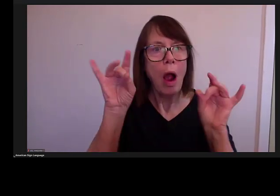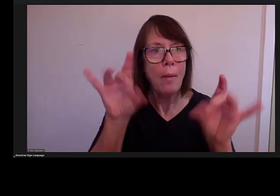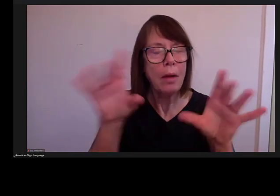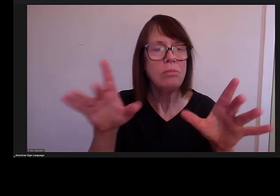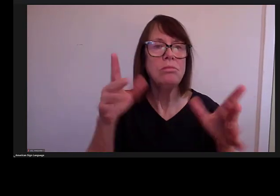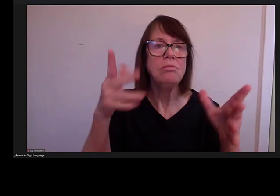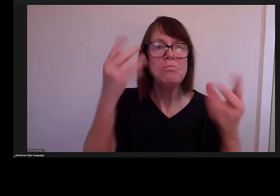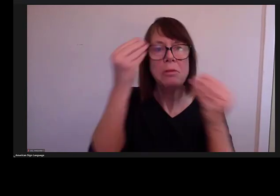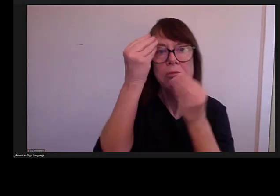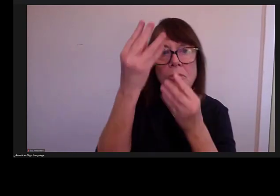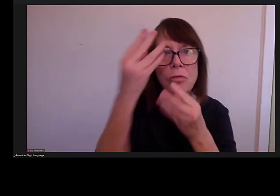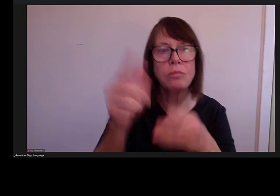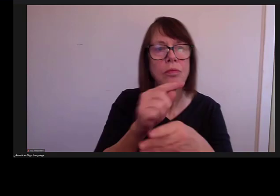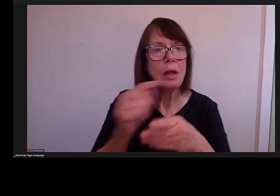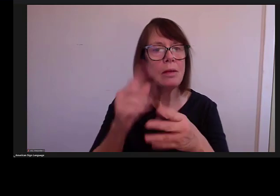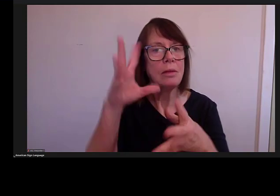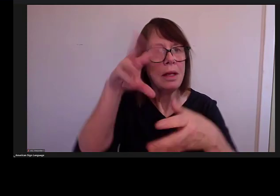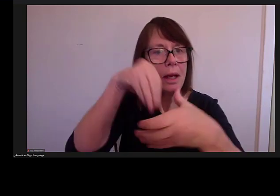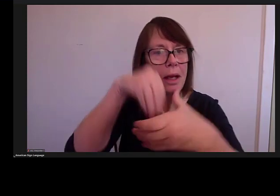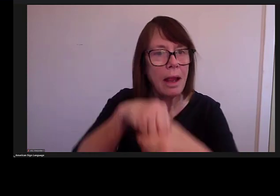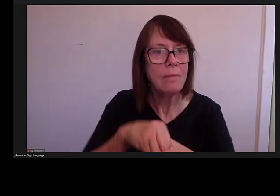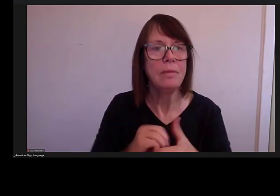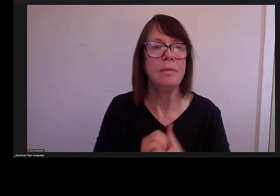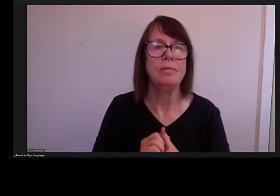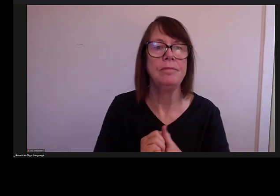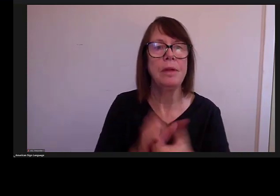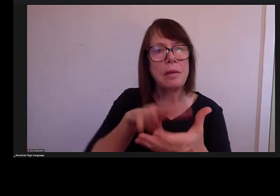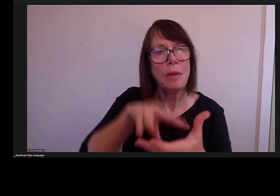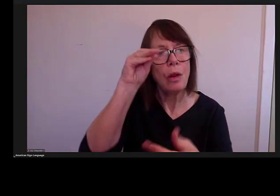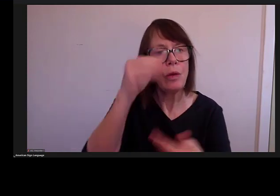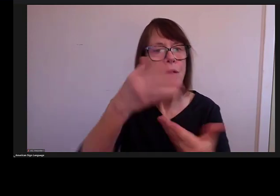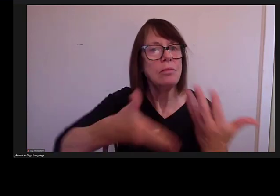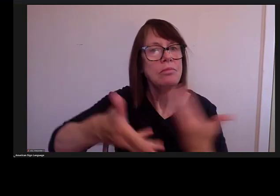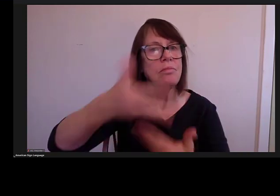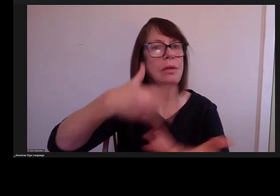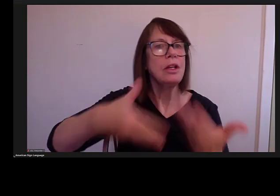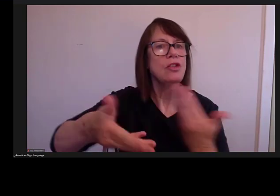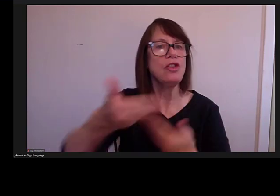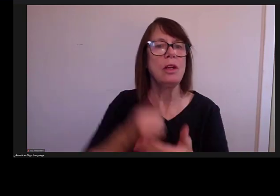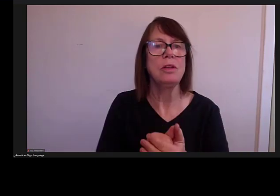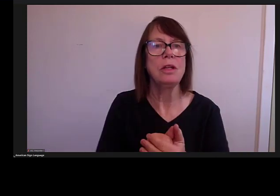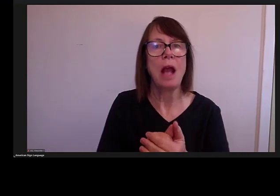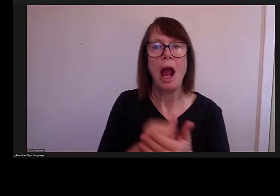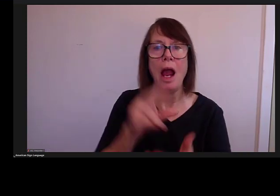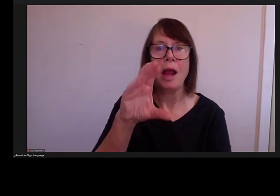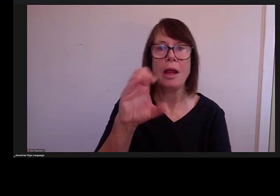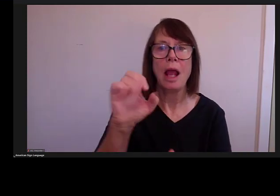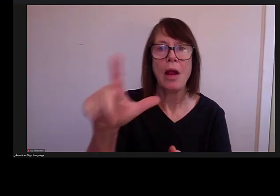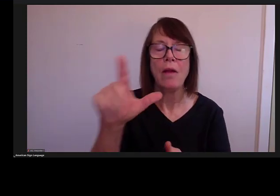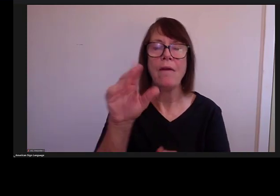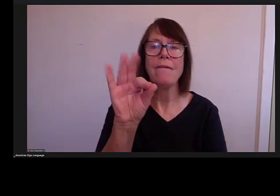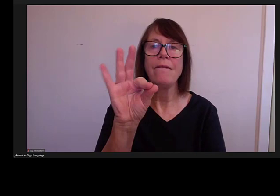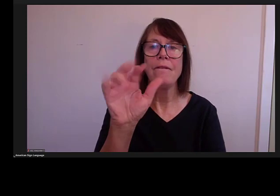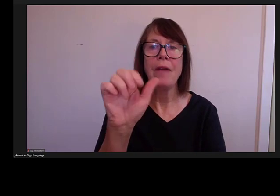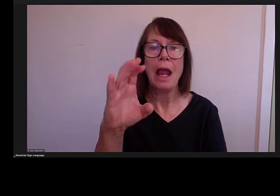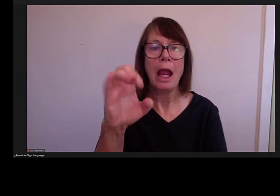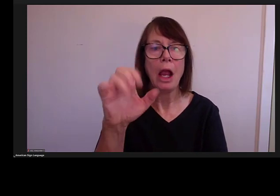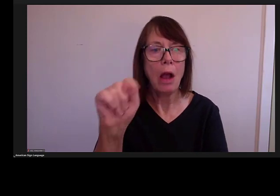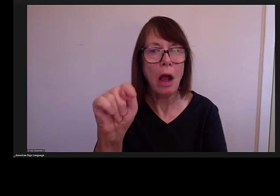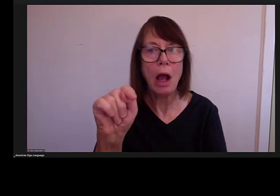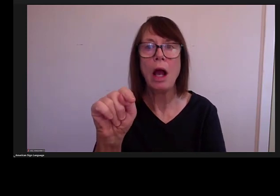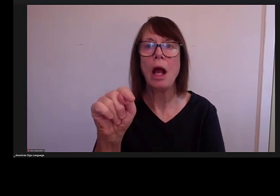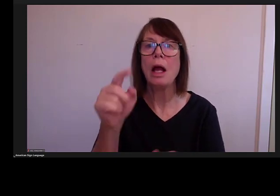Diversity, and Inclusion Virtual Learning Exchange. I'm Carol Fancott, Director of Patient Engagement and Partnerships here at